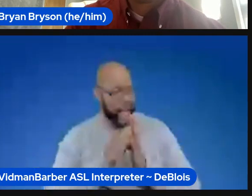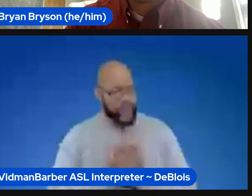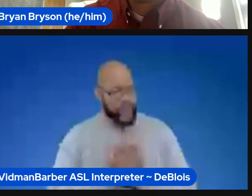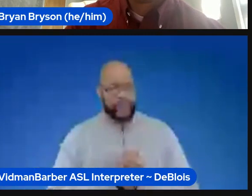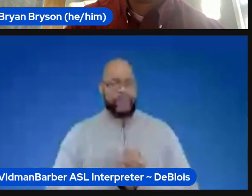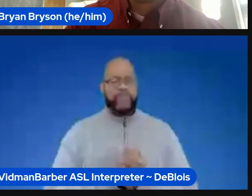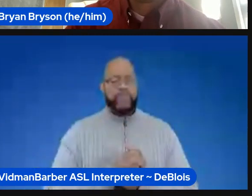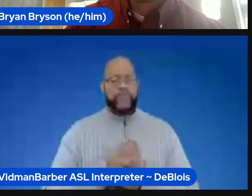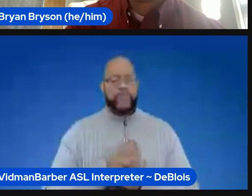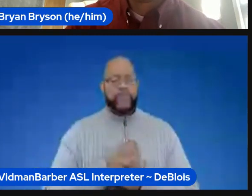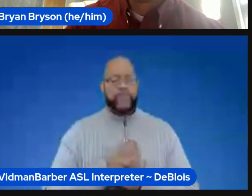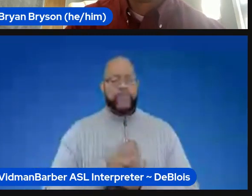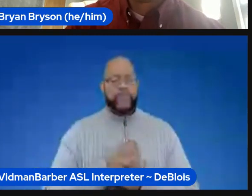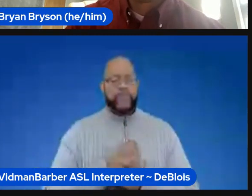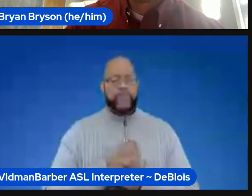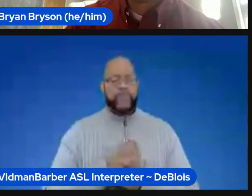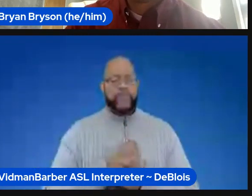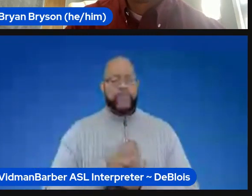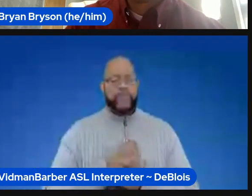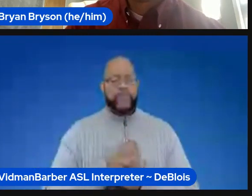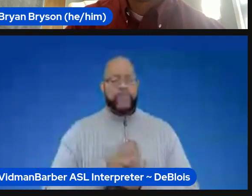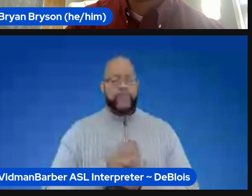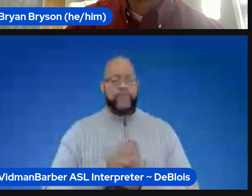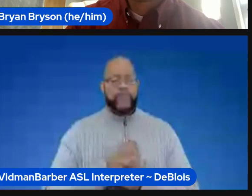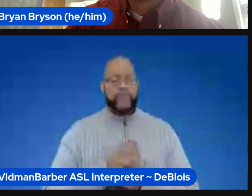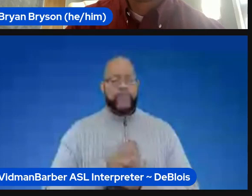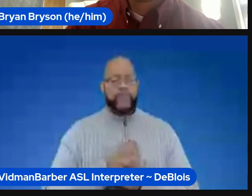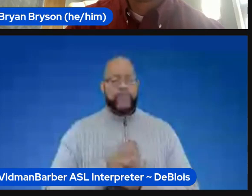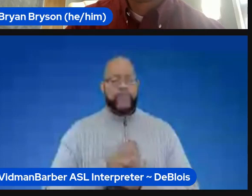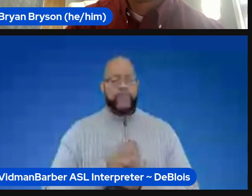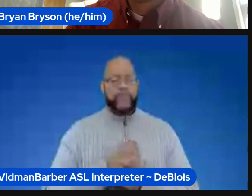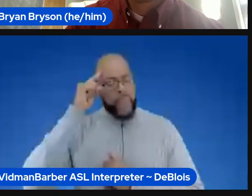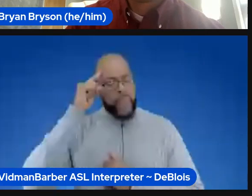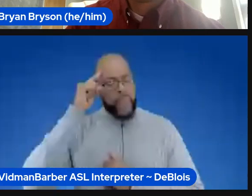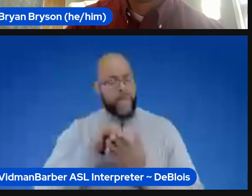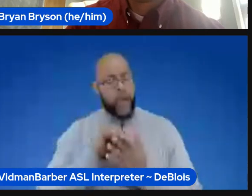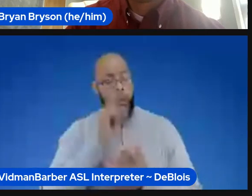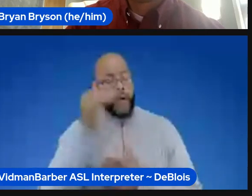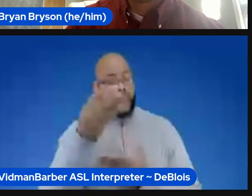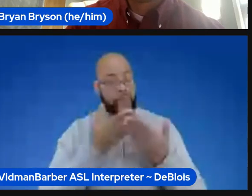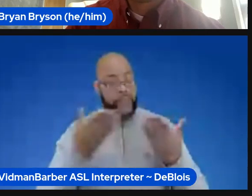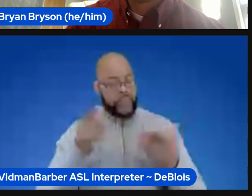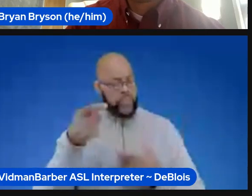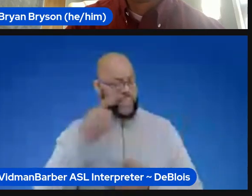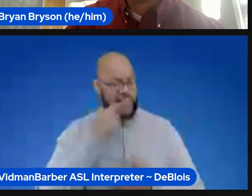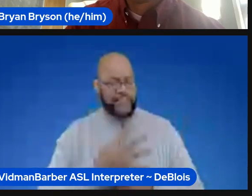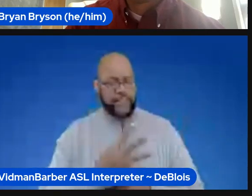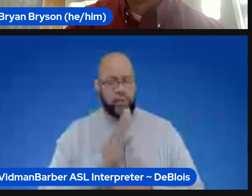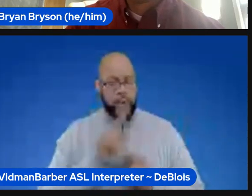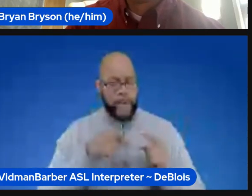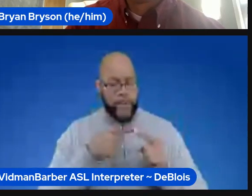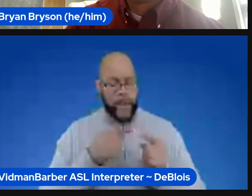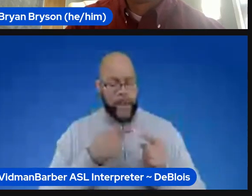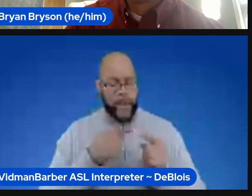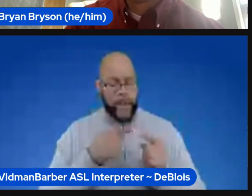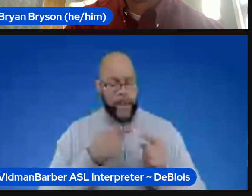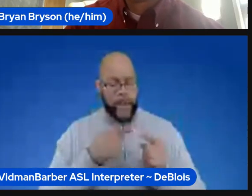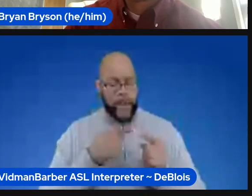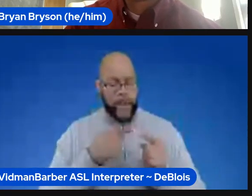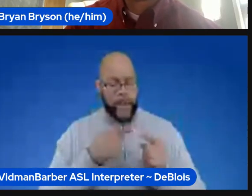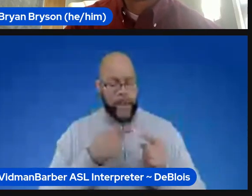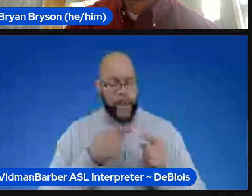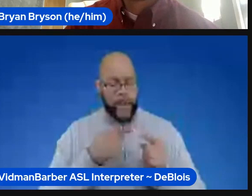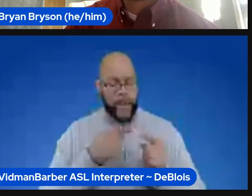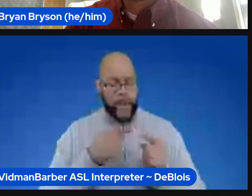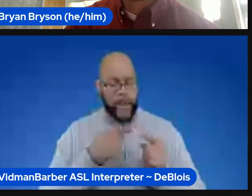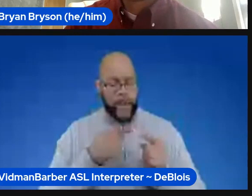So coming up with I think one of the things you were just saying, that it is an exciting time. I think one of